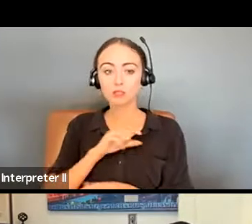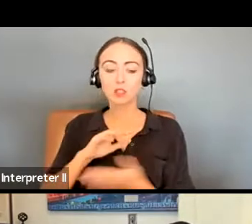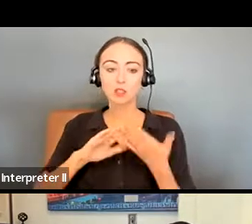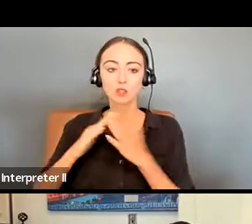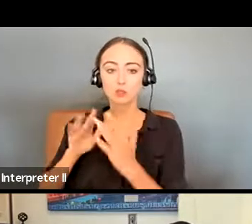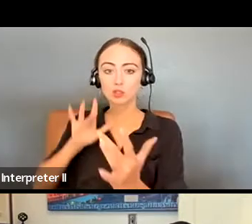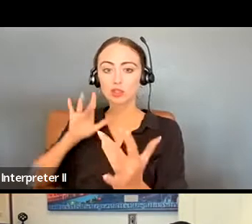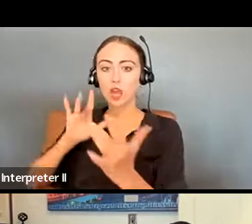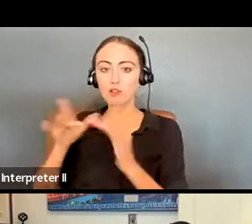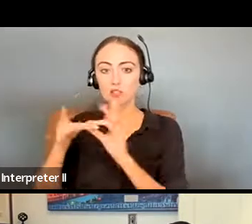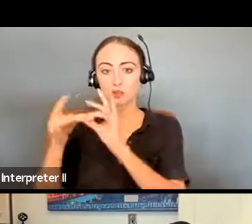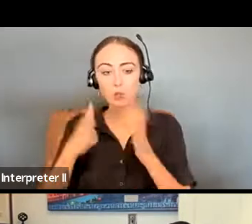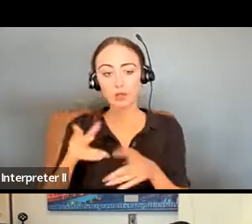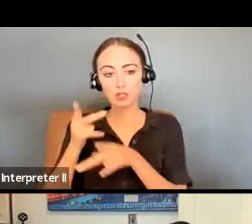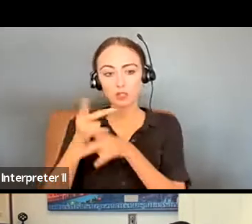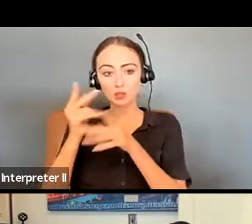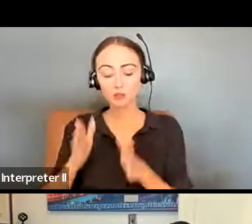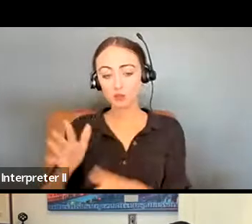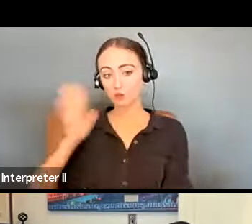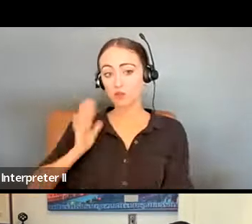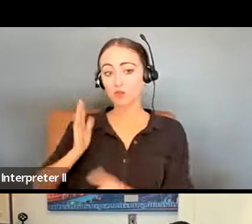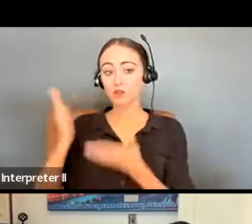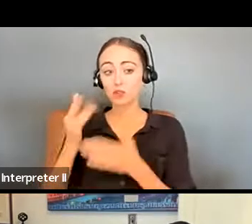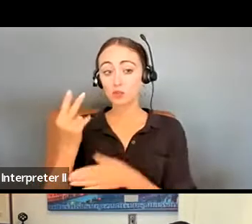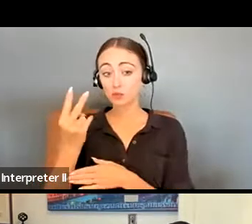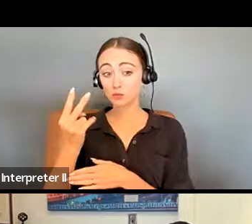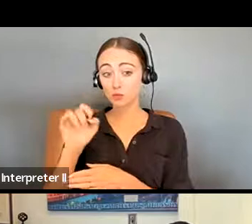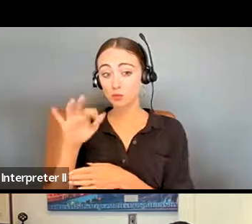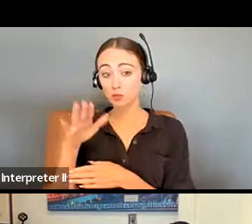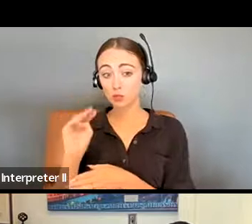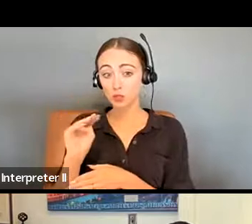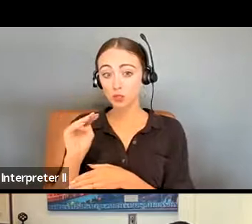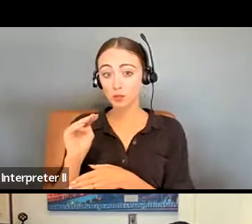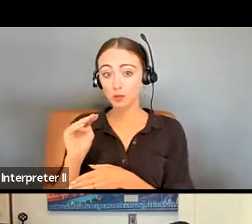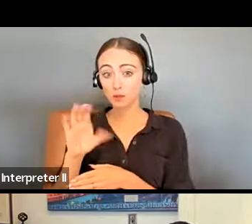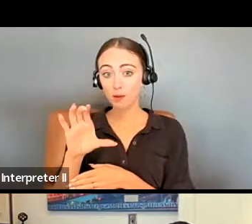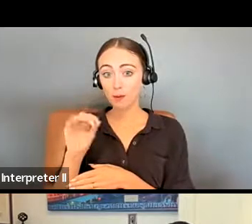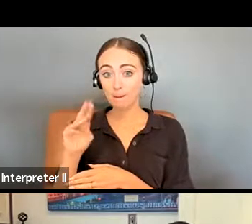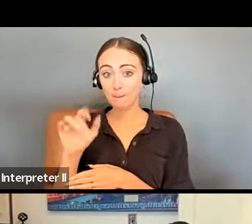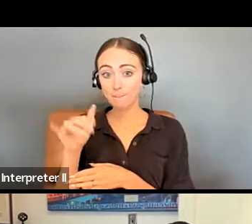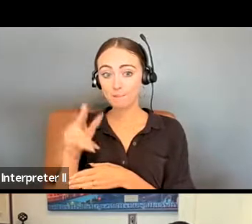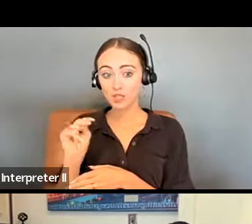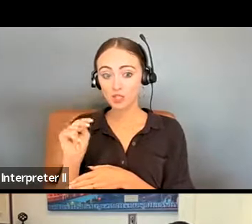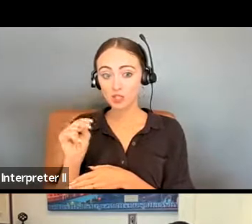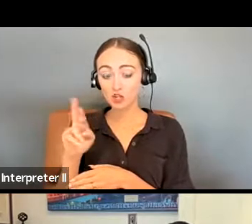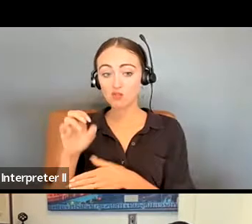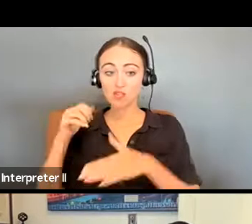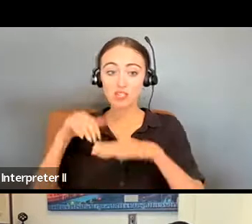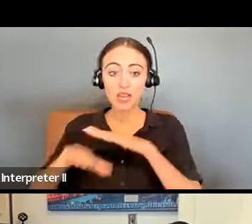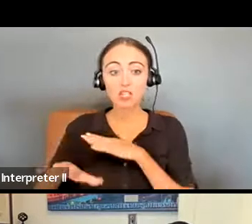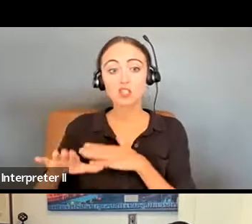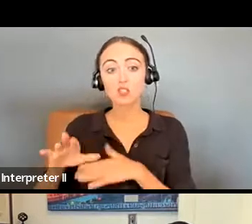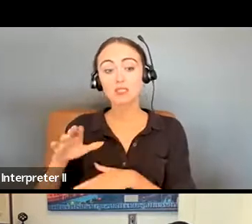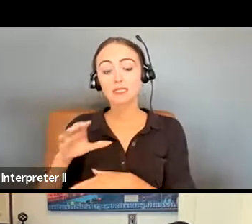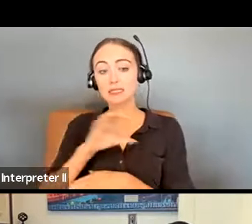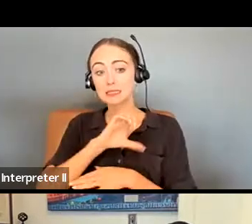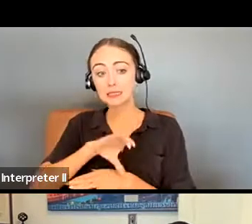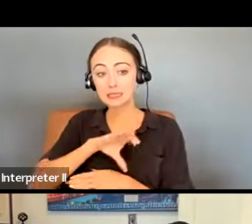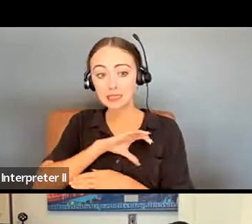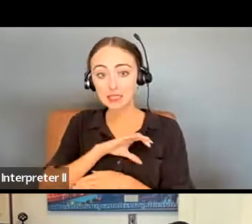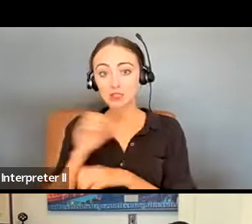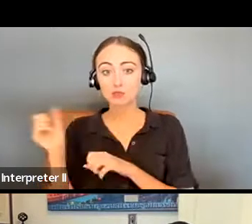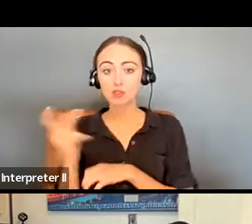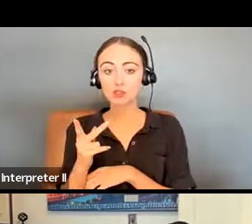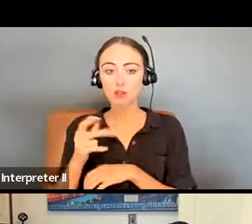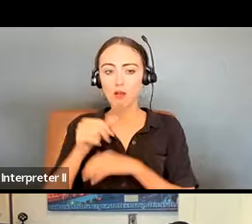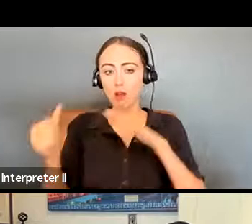outreach coordinator supervisor. He previously served 2 terms on the Commission on Reentry and Returning Citizen Affairs under Mayor Vincent